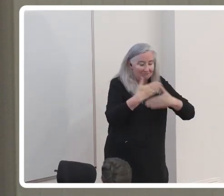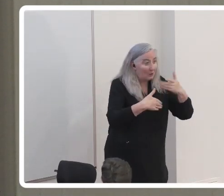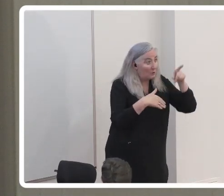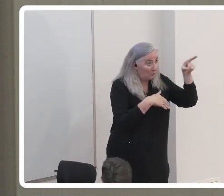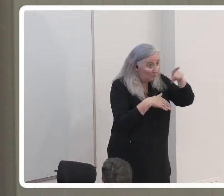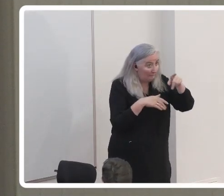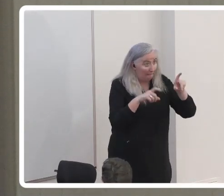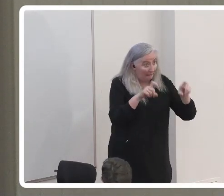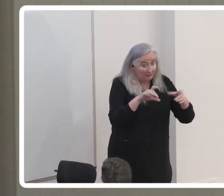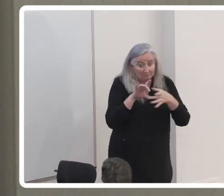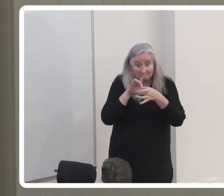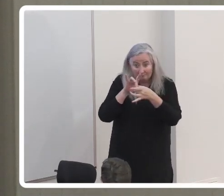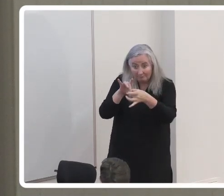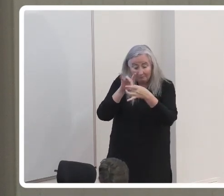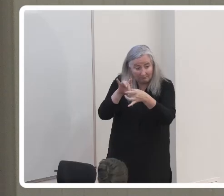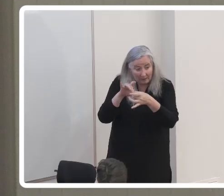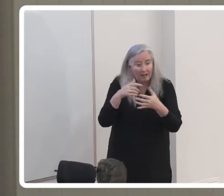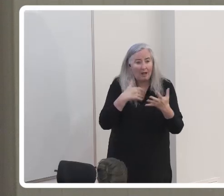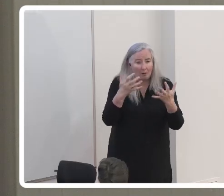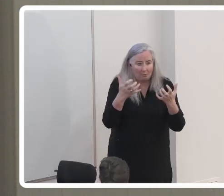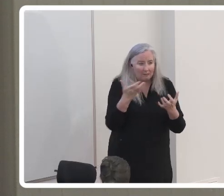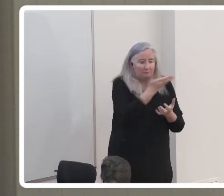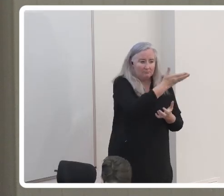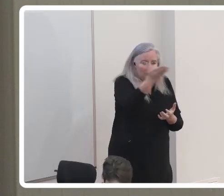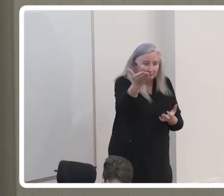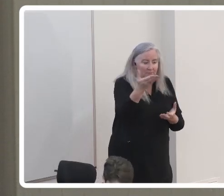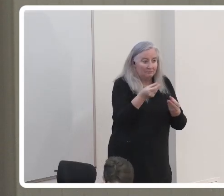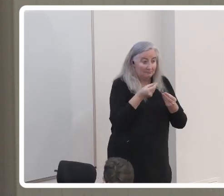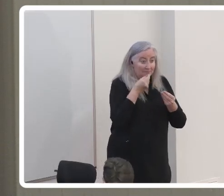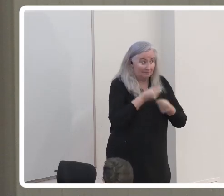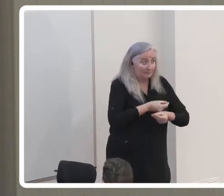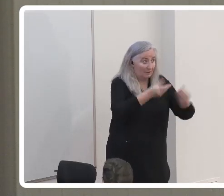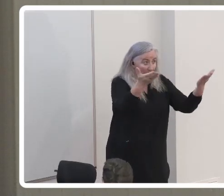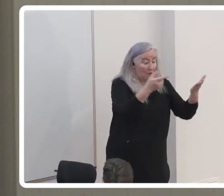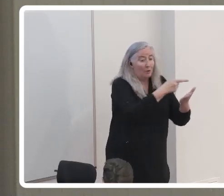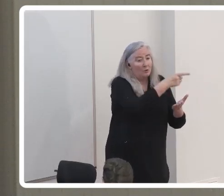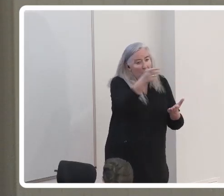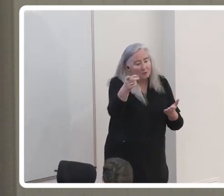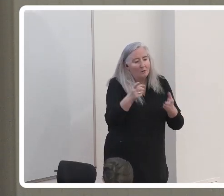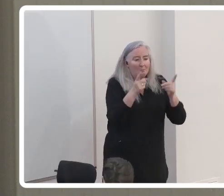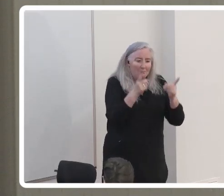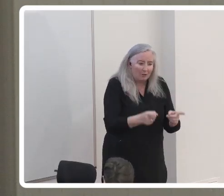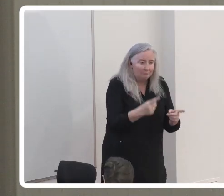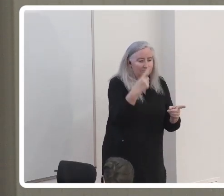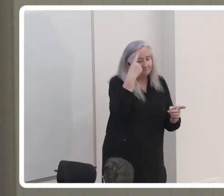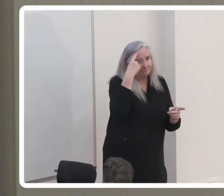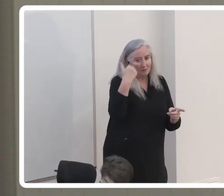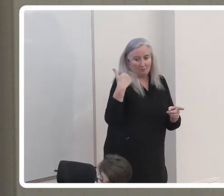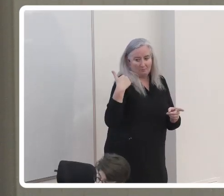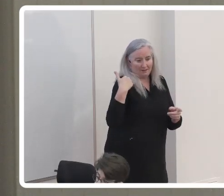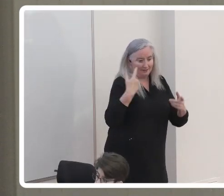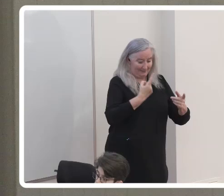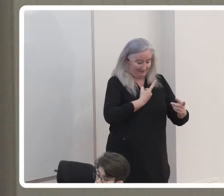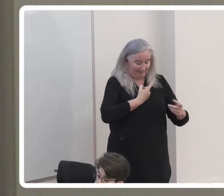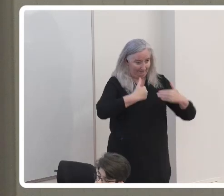it, the key message I wish to convey is that we should consistently remind ourselves